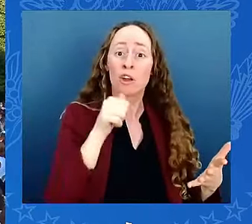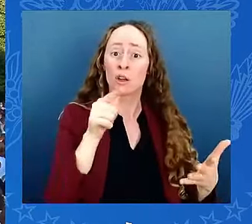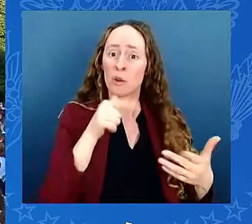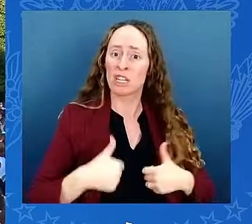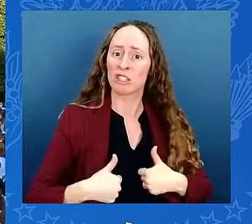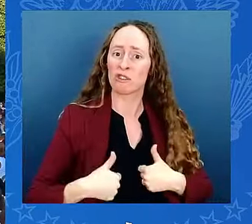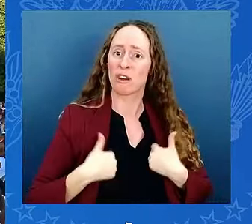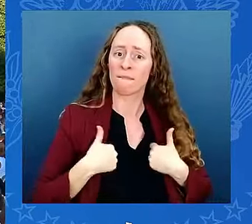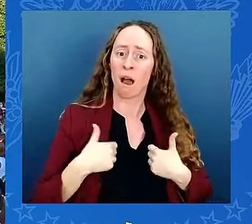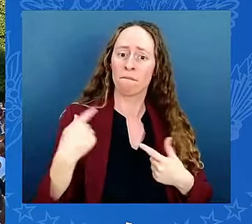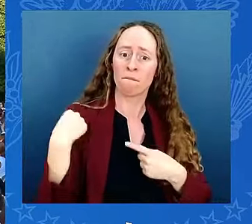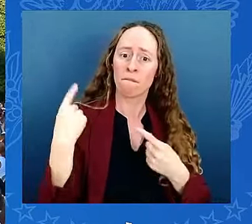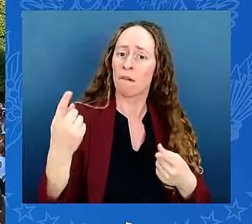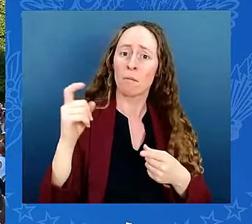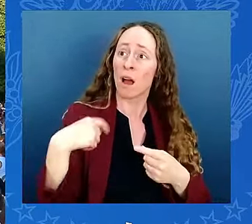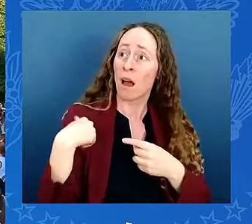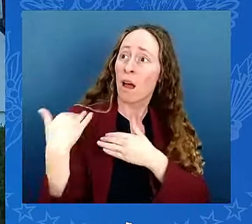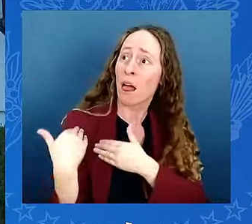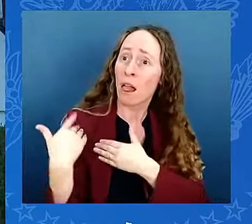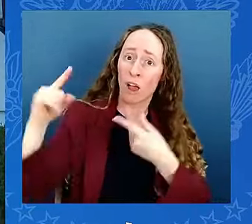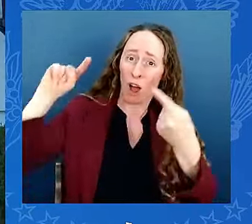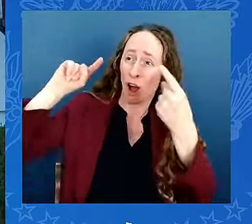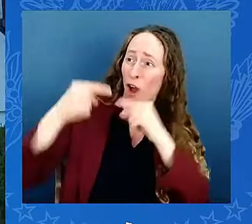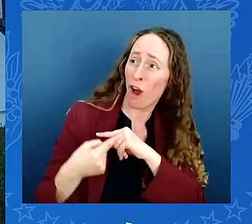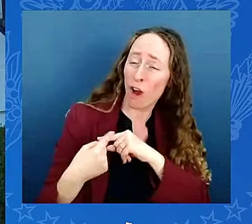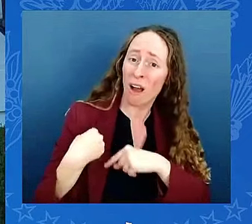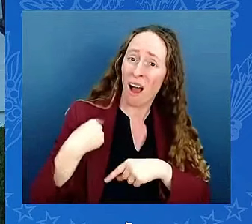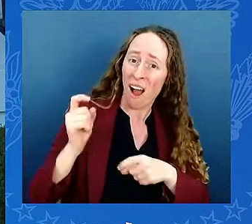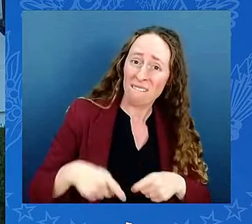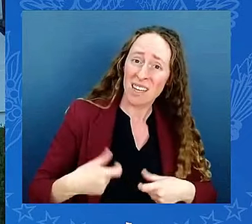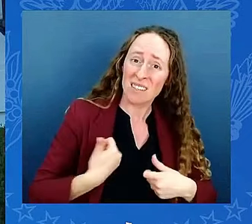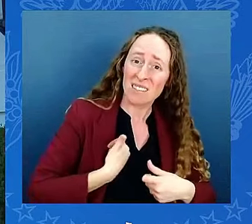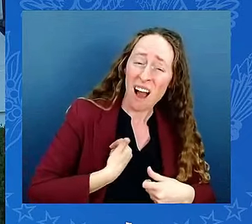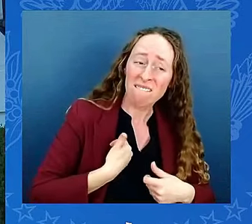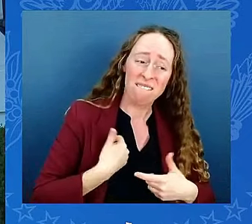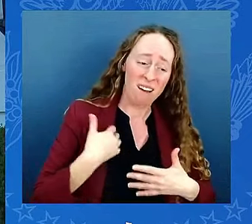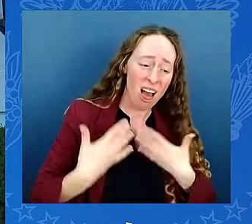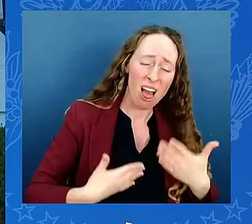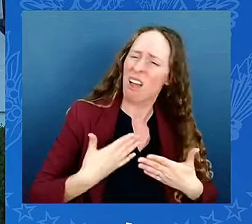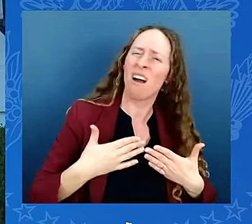belonged. For example, the new law created the first ever national